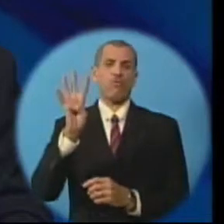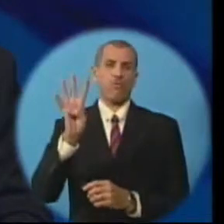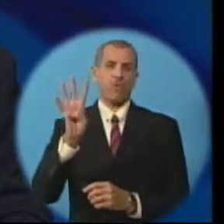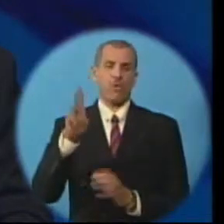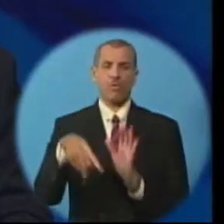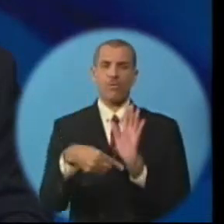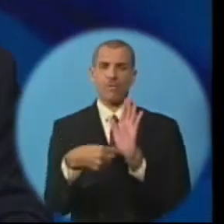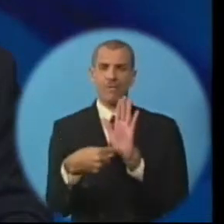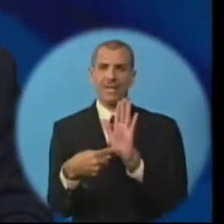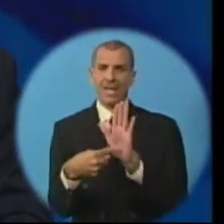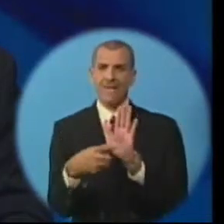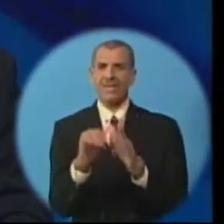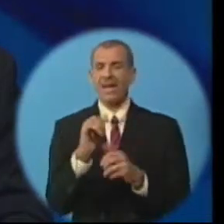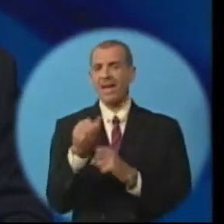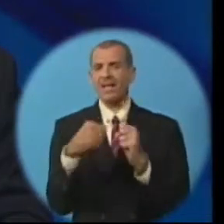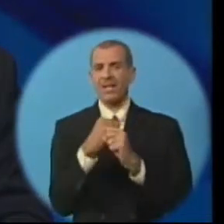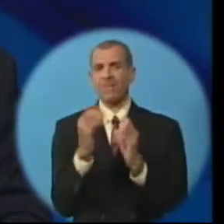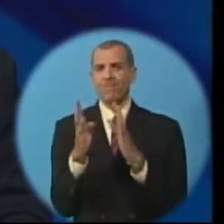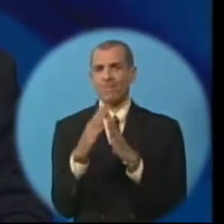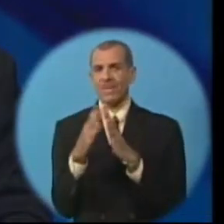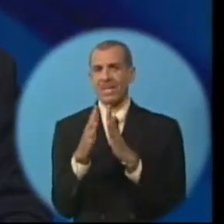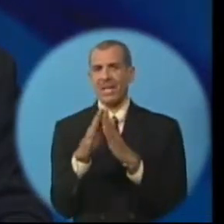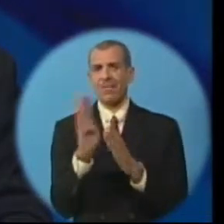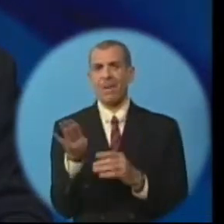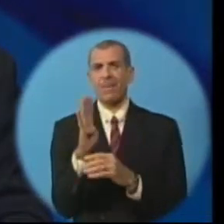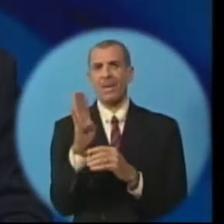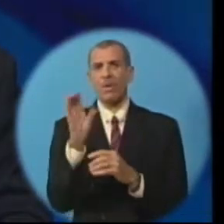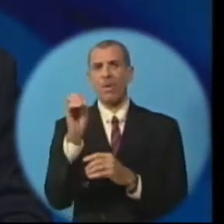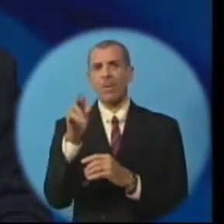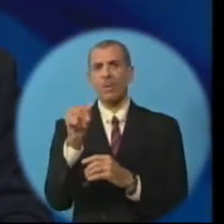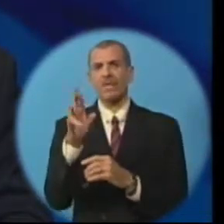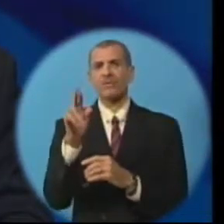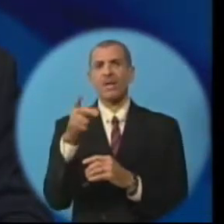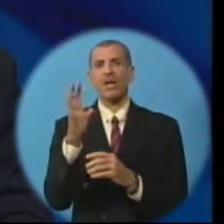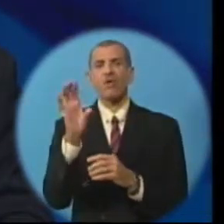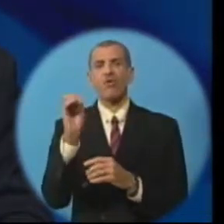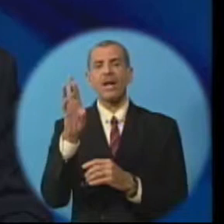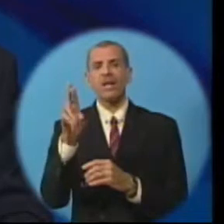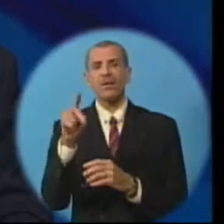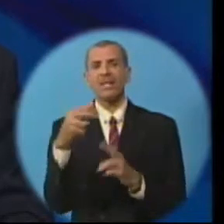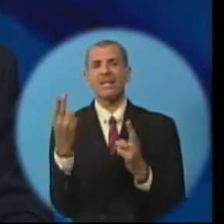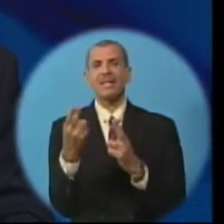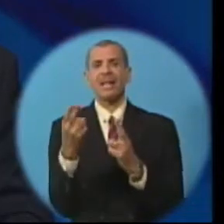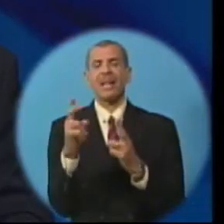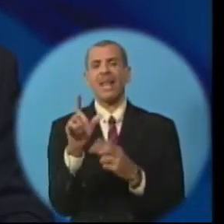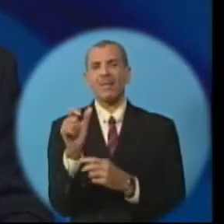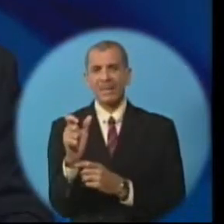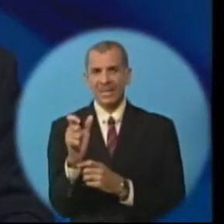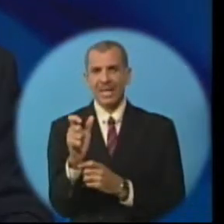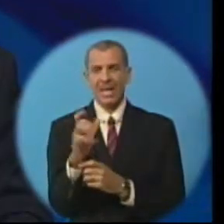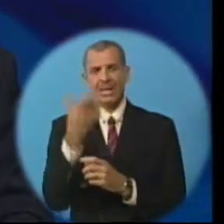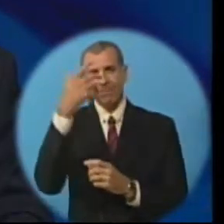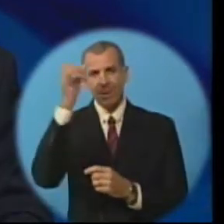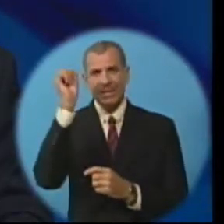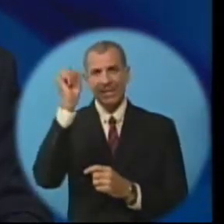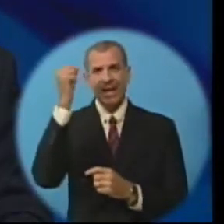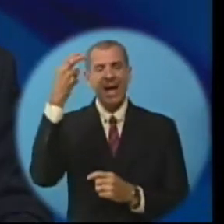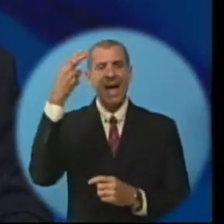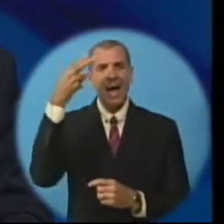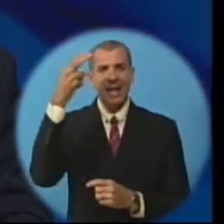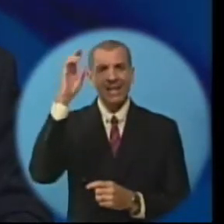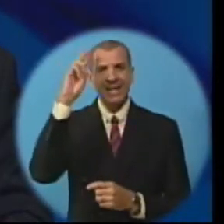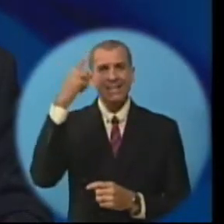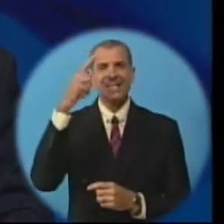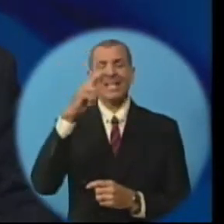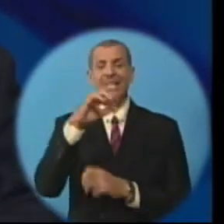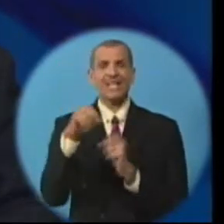revealed following the annual general meeting of the Barbados Cooperative Credit Union League Limited. According to President Hallie Haynes, year-on